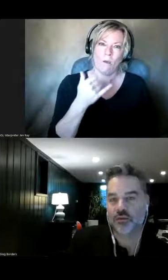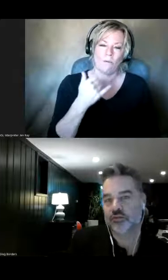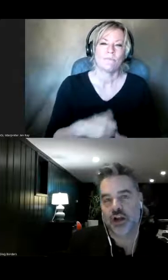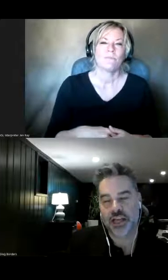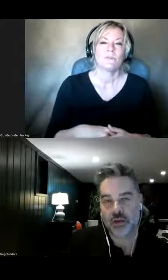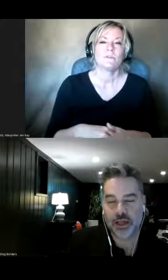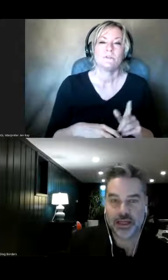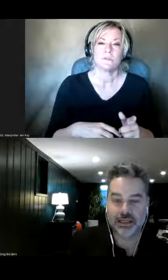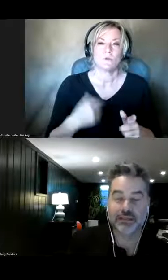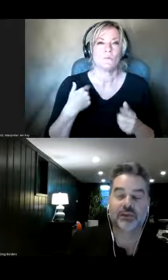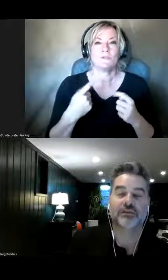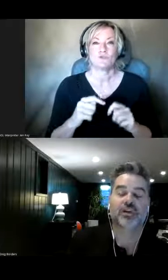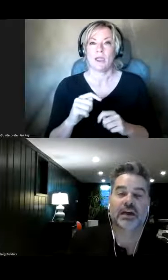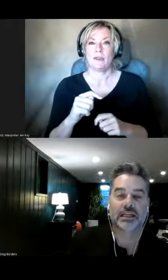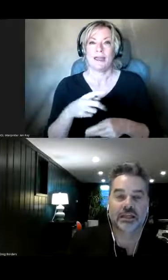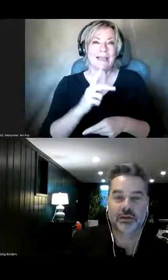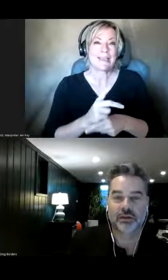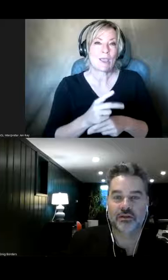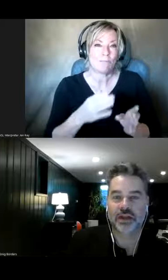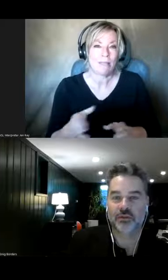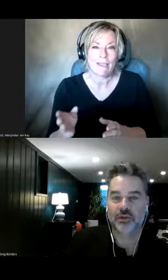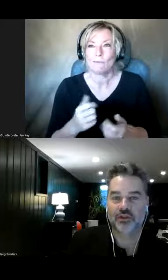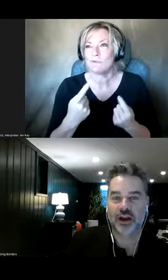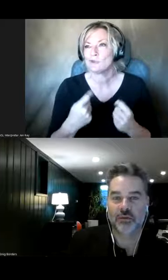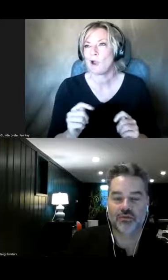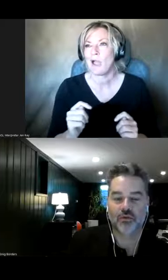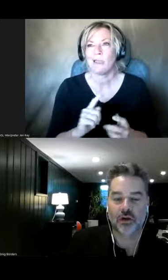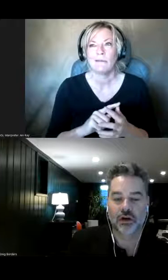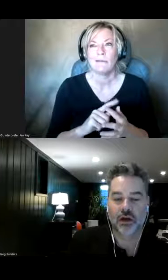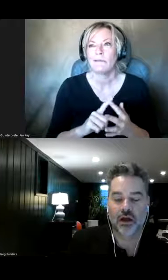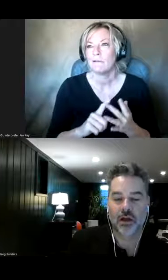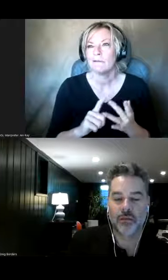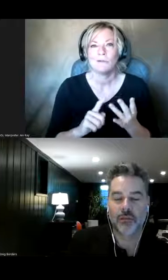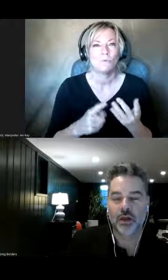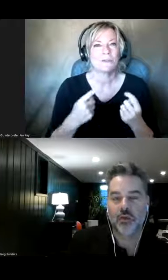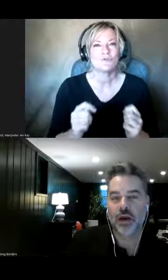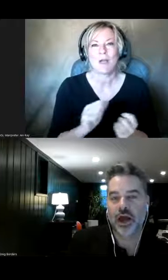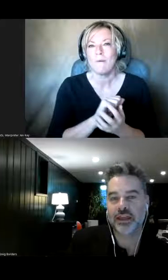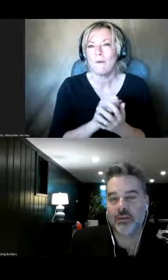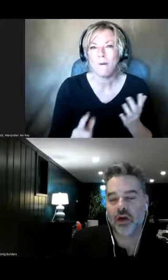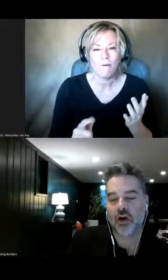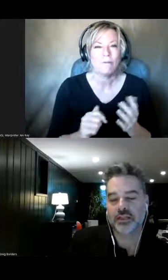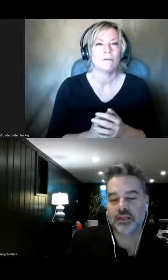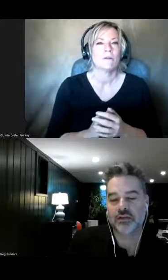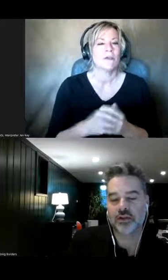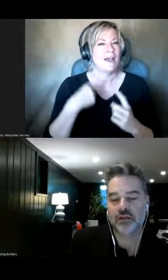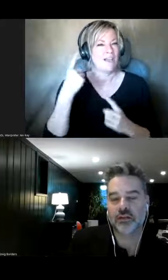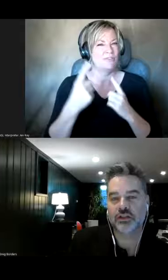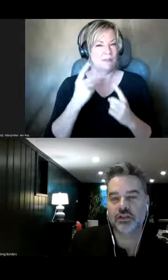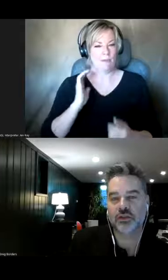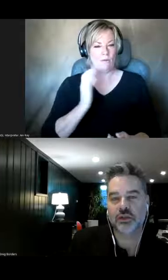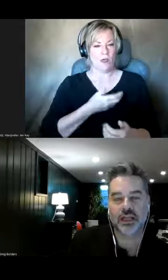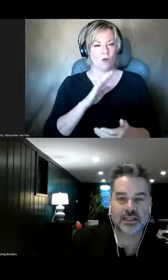So we've tried care plans. We've tried, I mean, you name it, we've tried it before. When I think about our center,